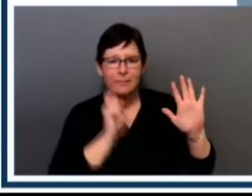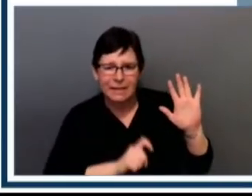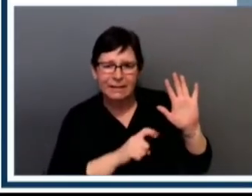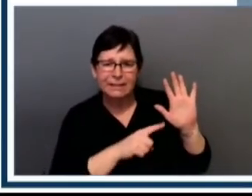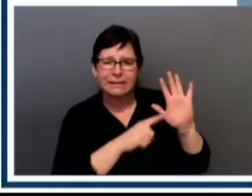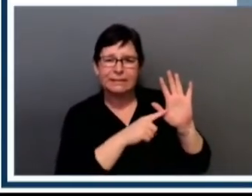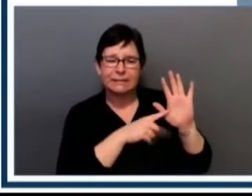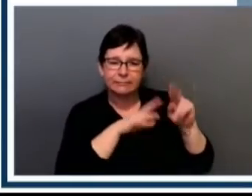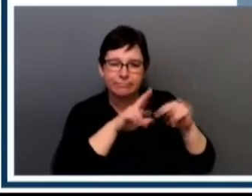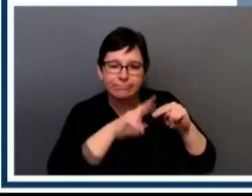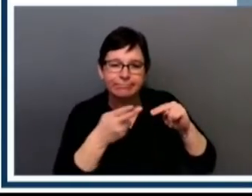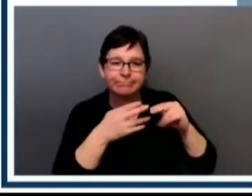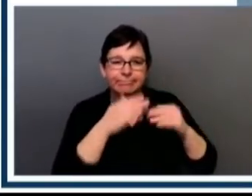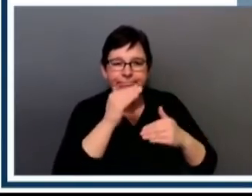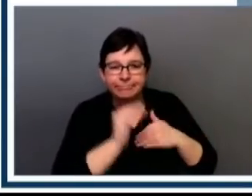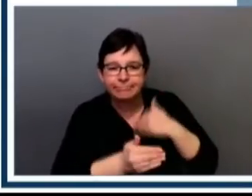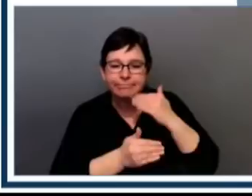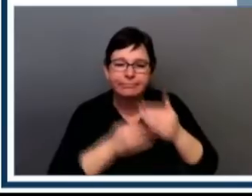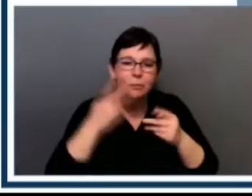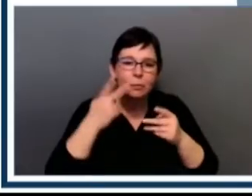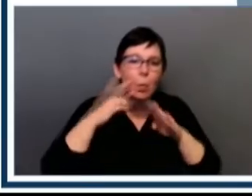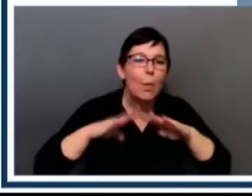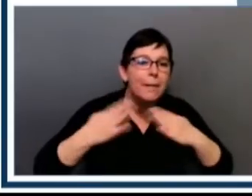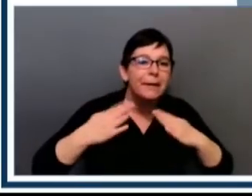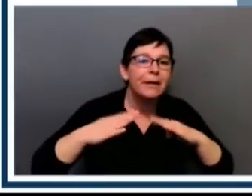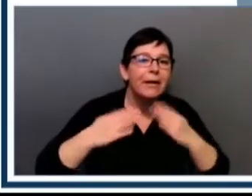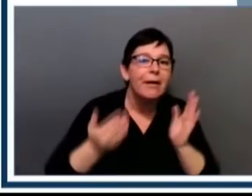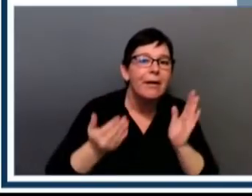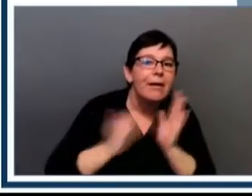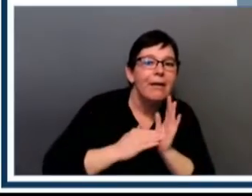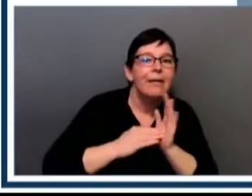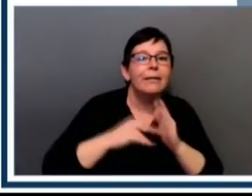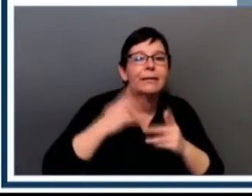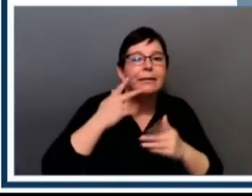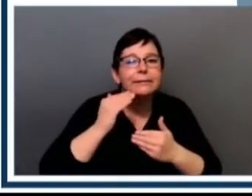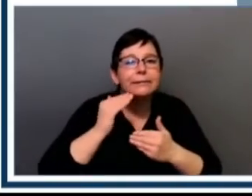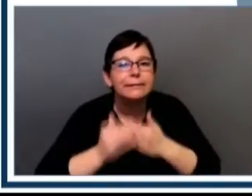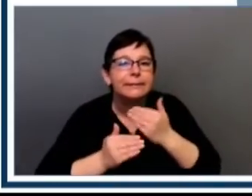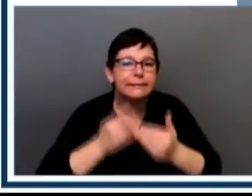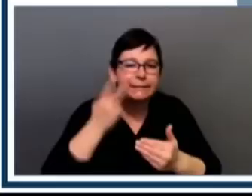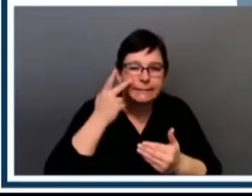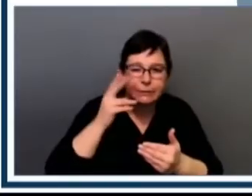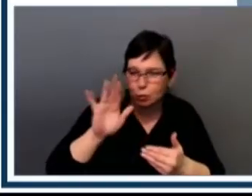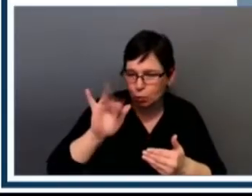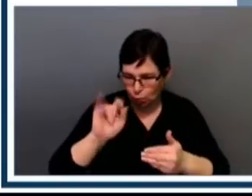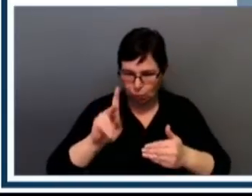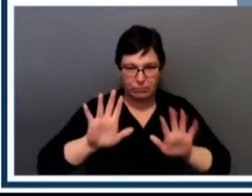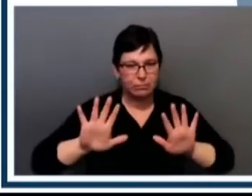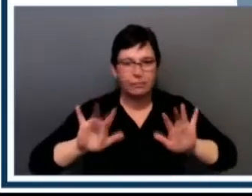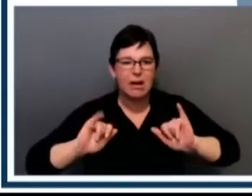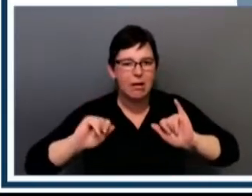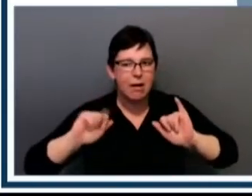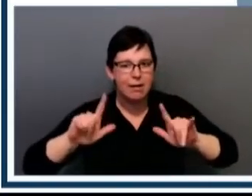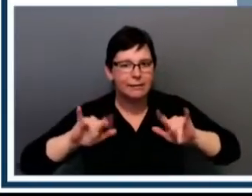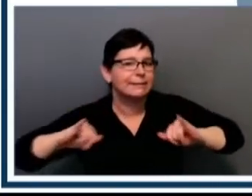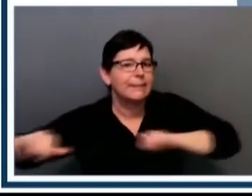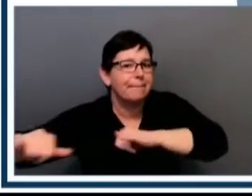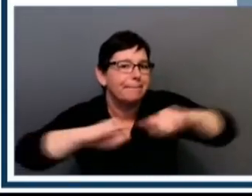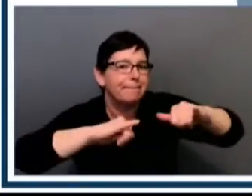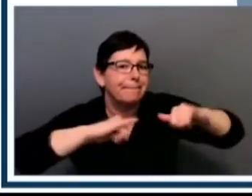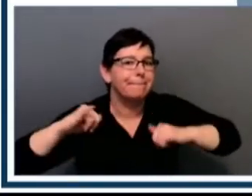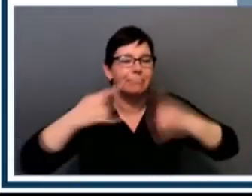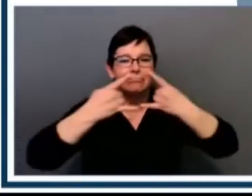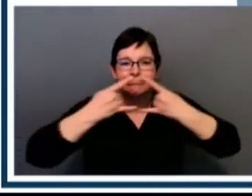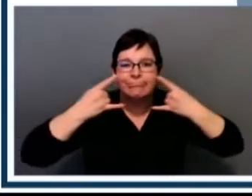until March the 21st. And even though then we're at a point where I'm comfortable saying we no longer require it,